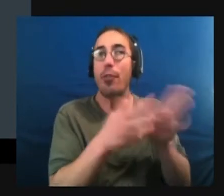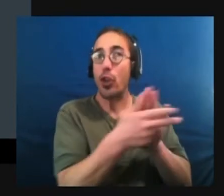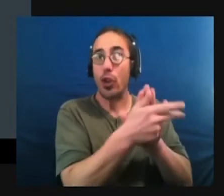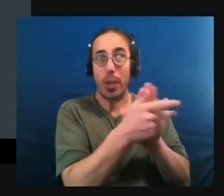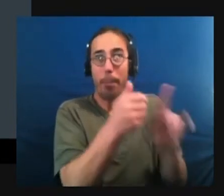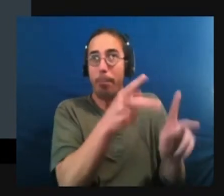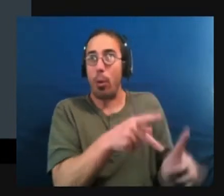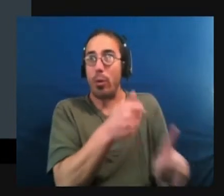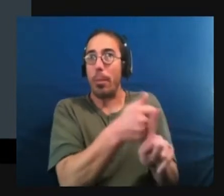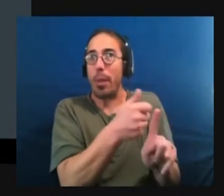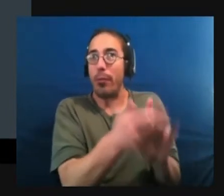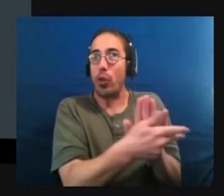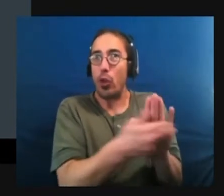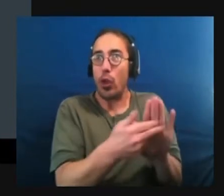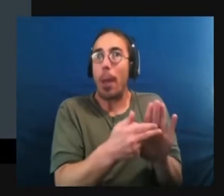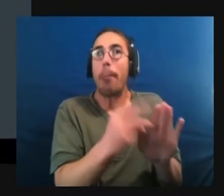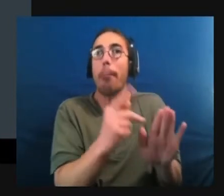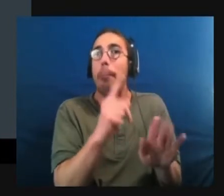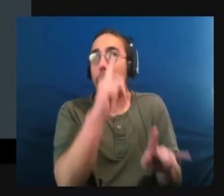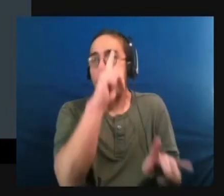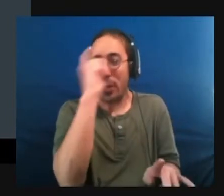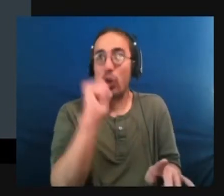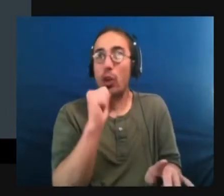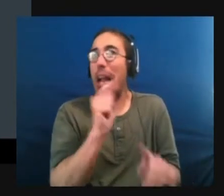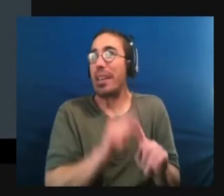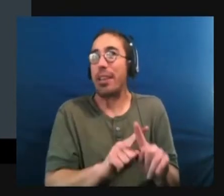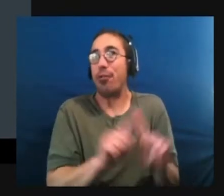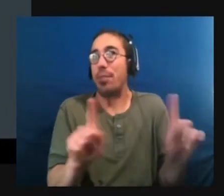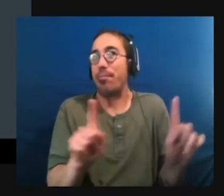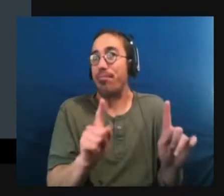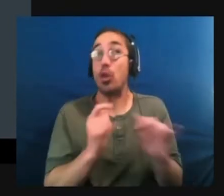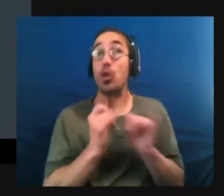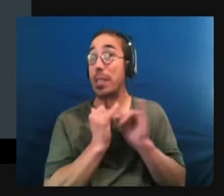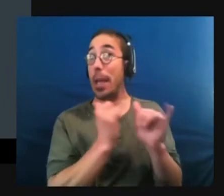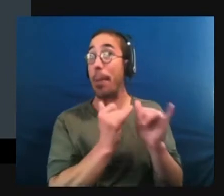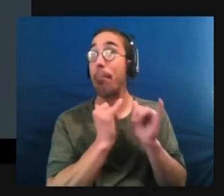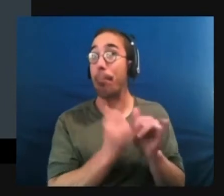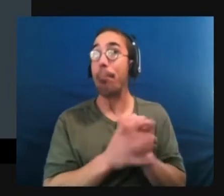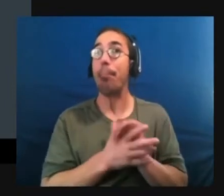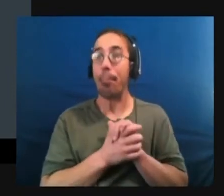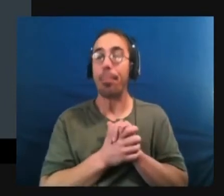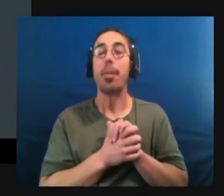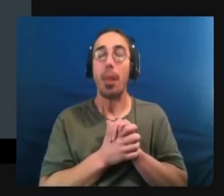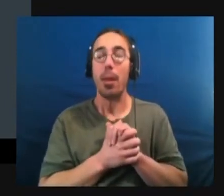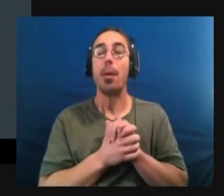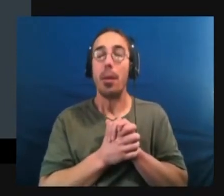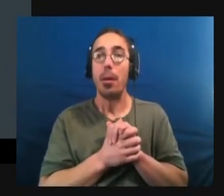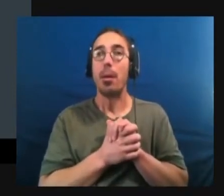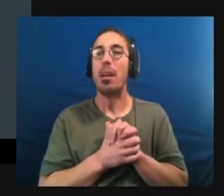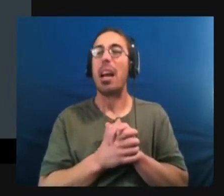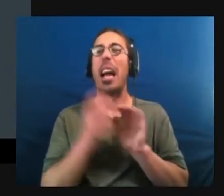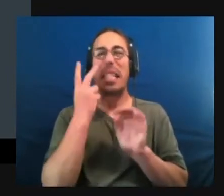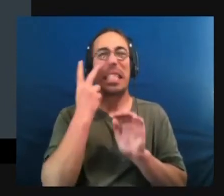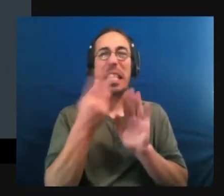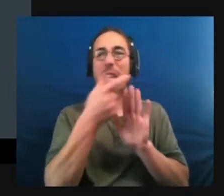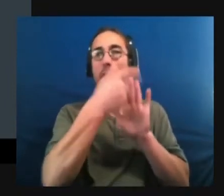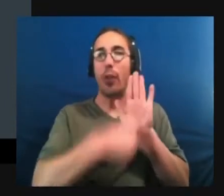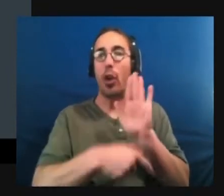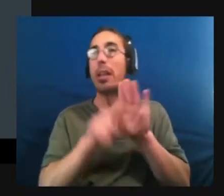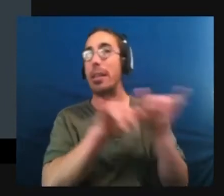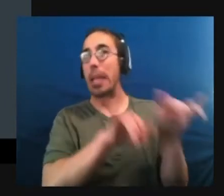they're not different than you. Another truth that I see, and I see it in the literature and I see it in advocacy